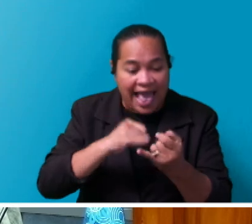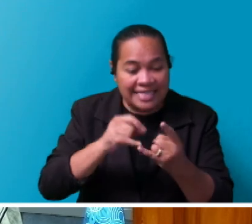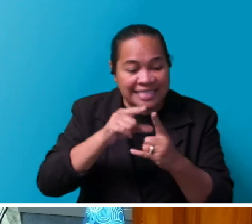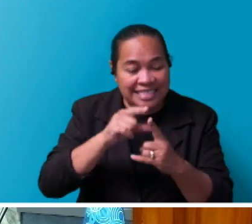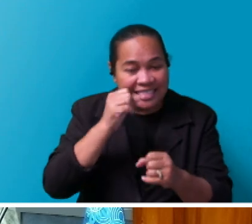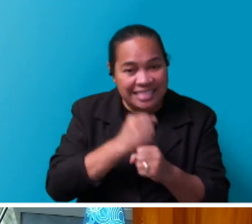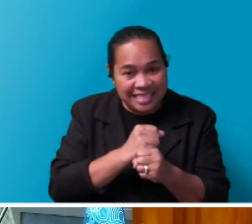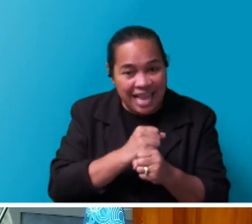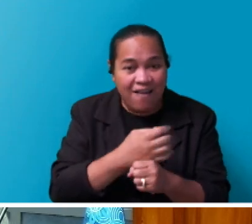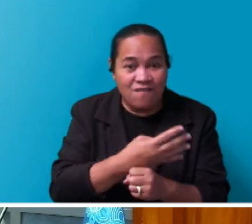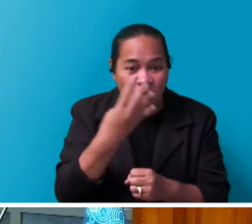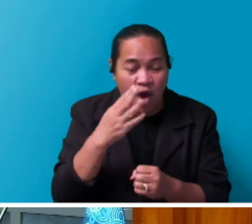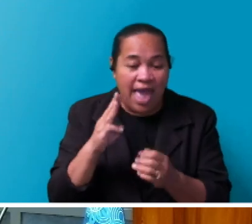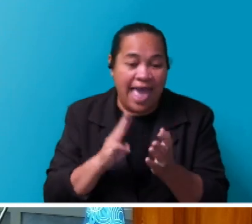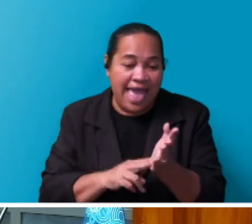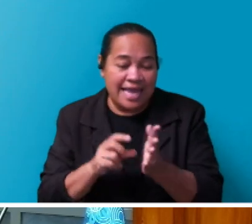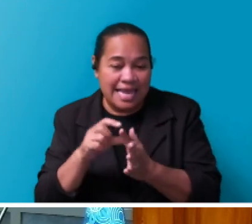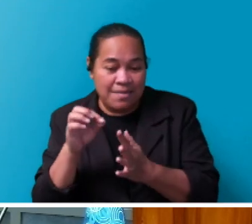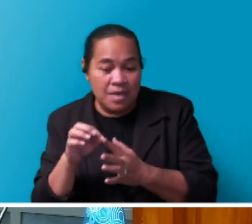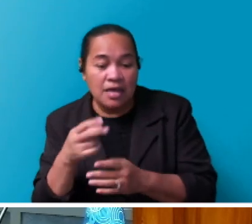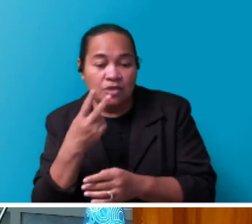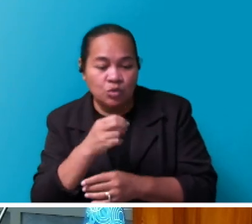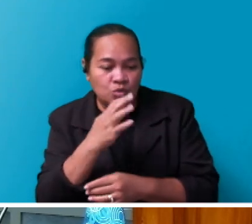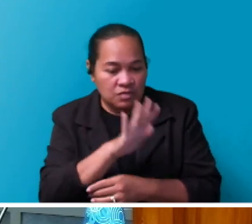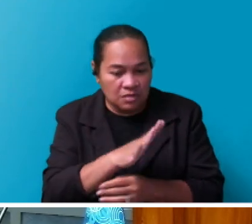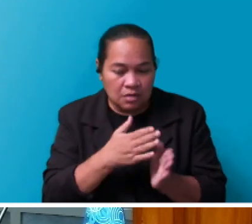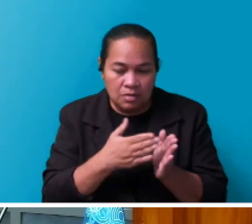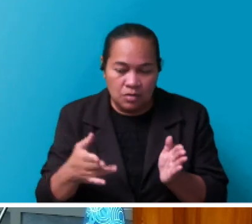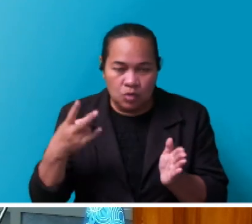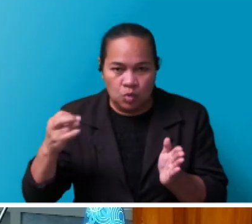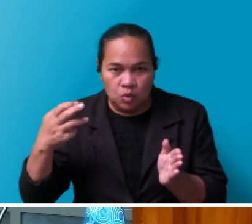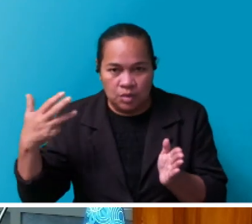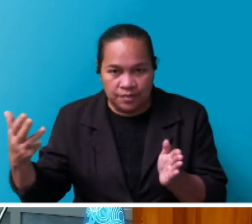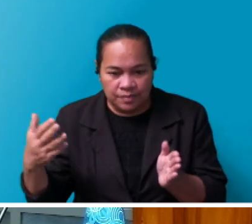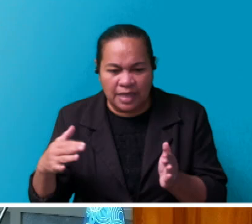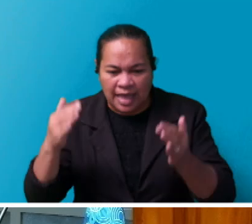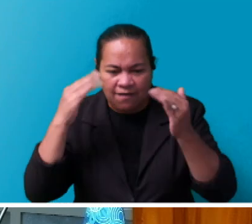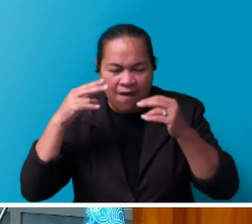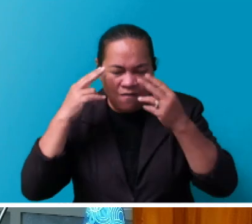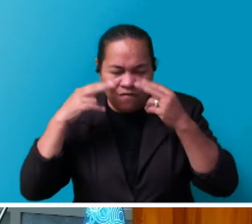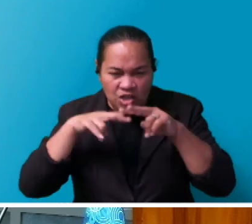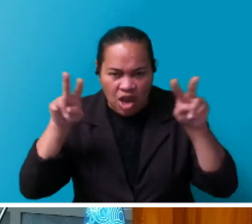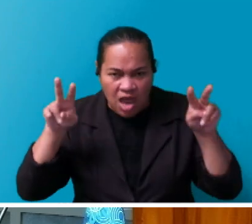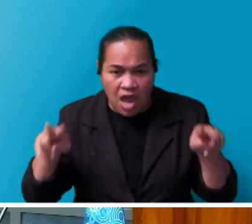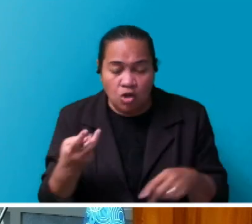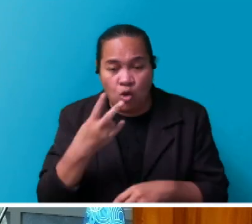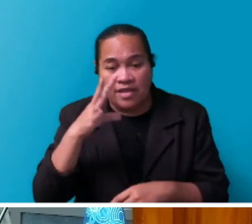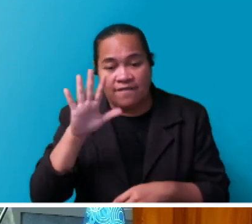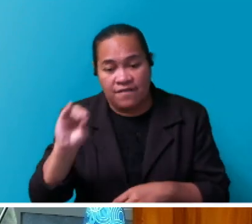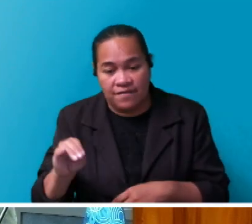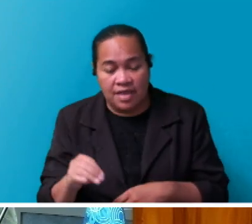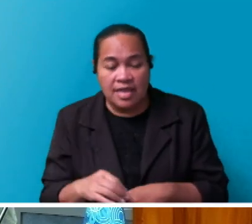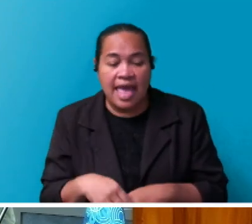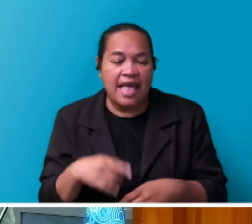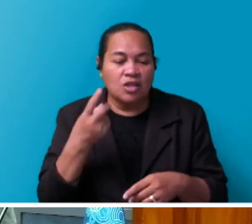the NDP 2025-2029, Vision 2050, the 2023 Denarau